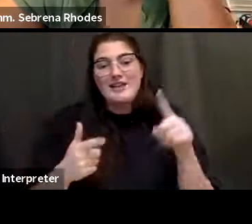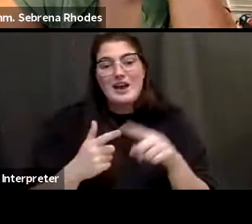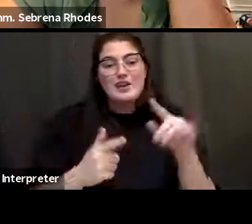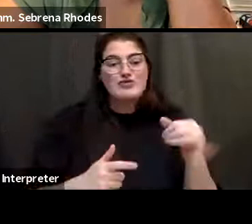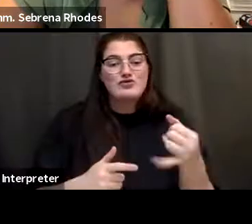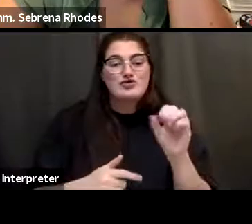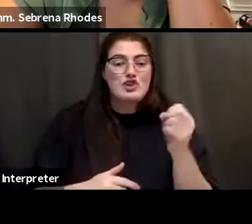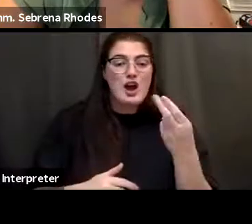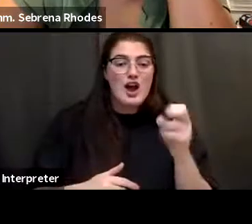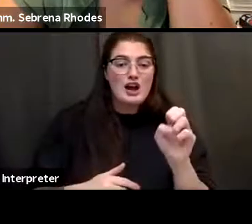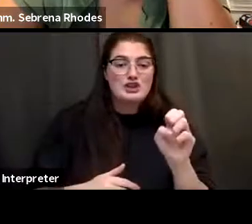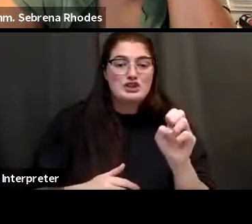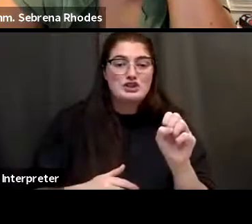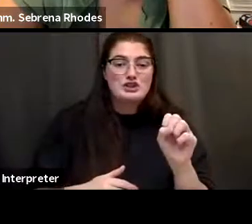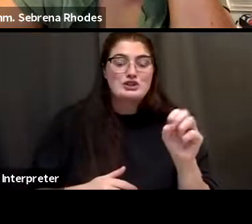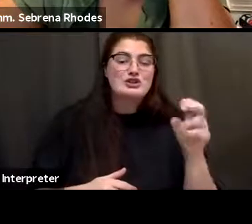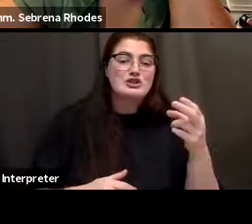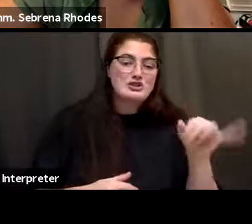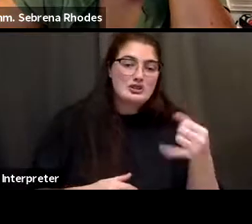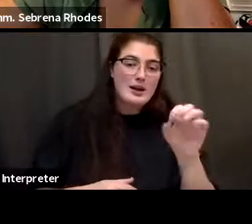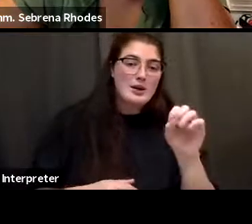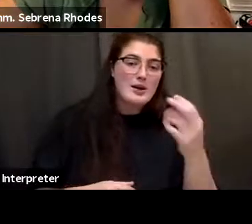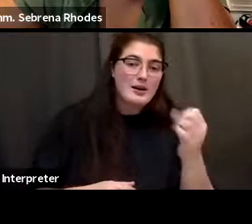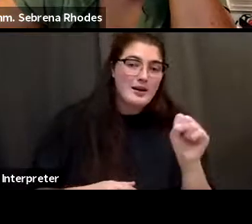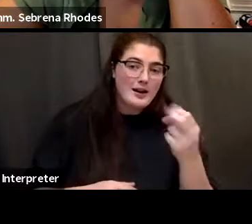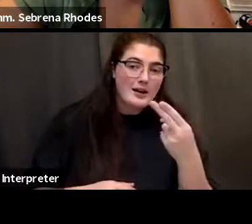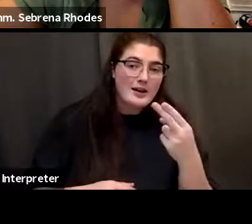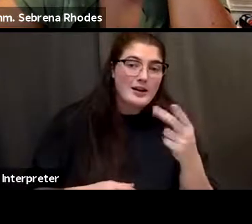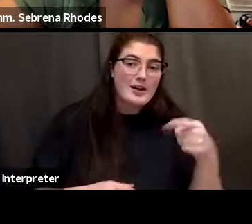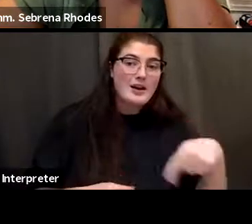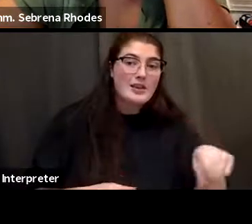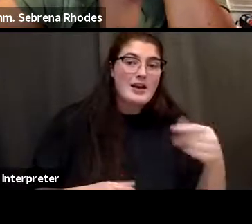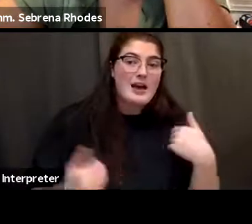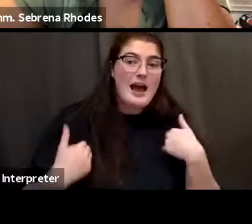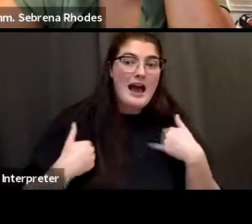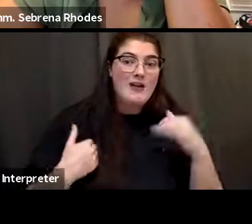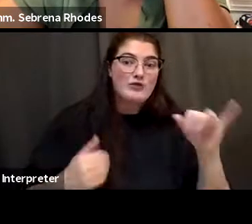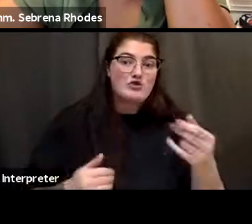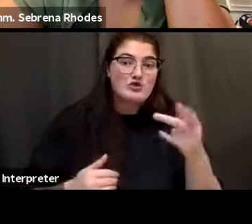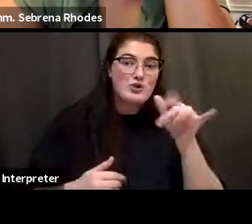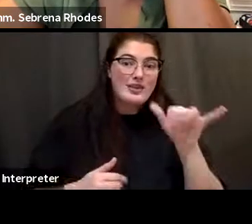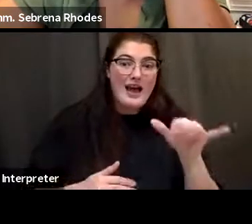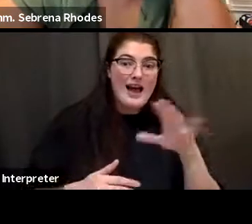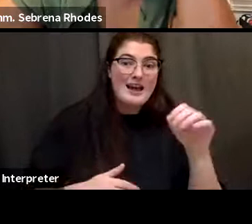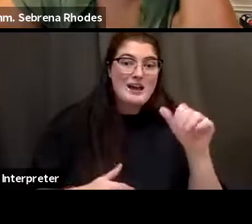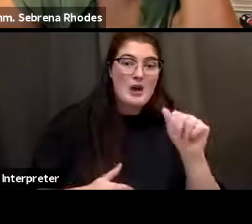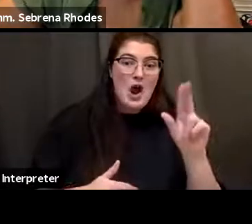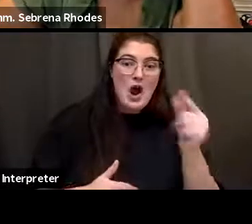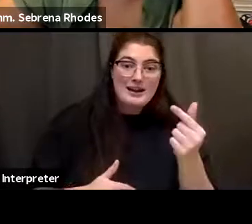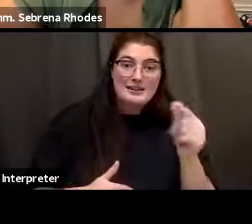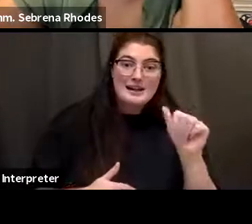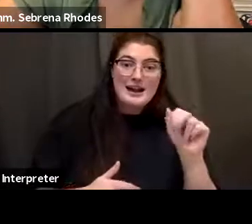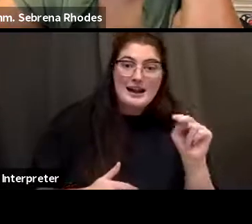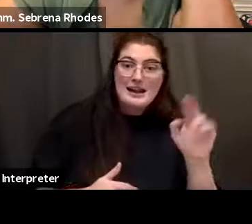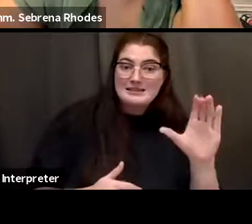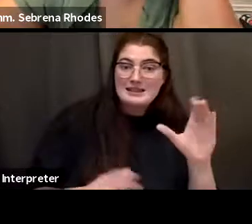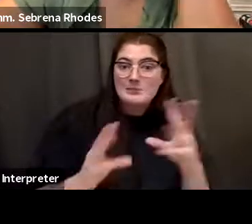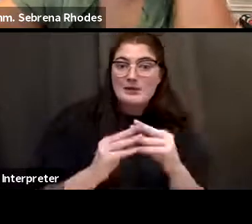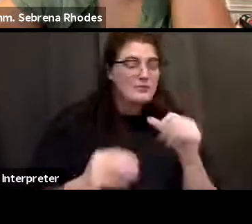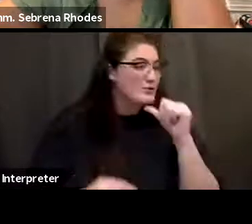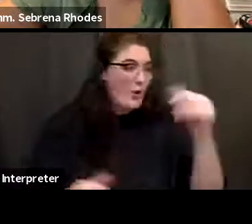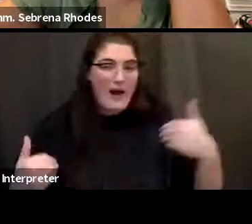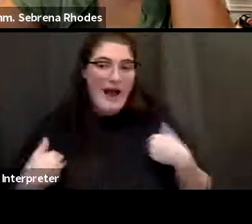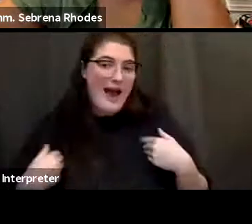Kramer asked if there are going to be July and August ANC meetings. We do not have July and